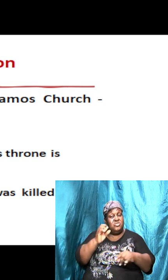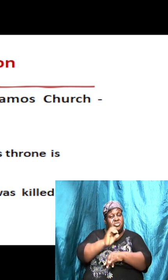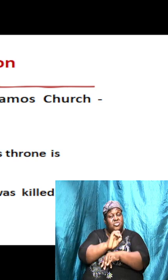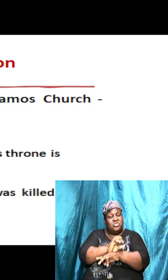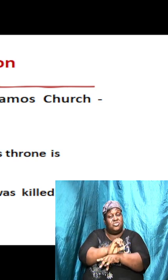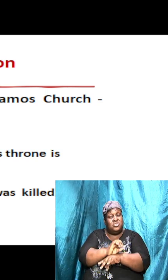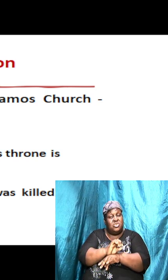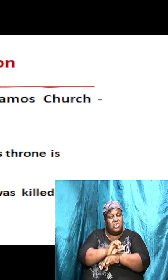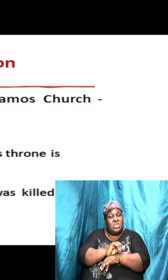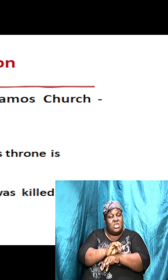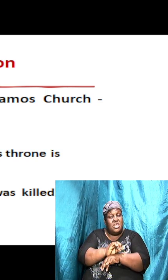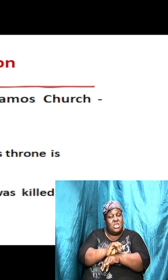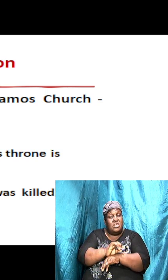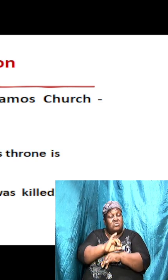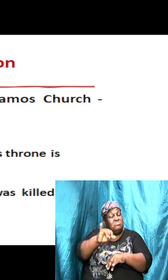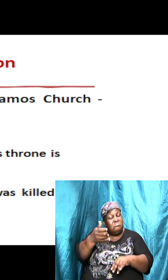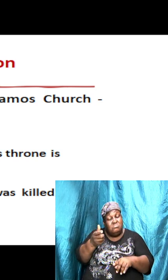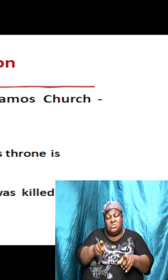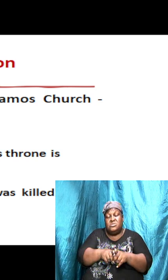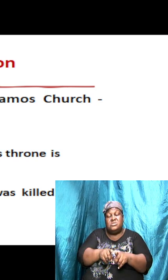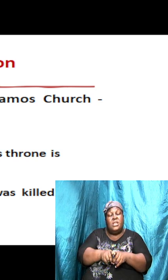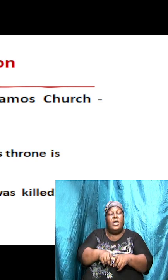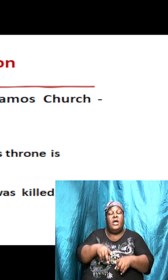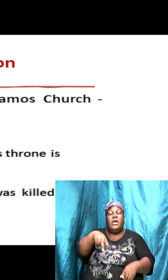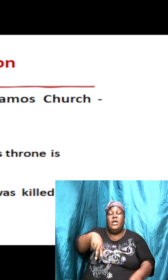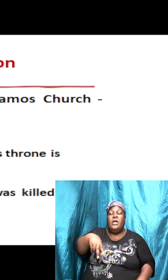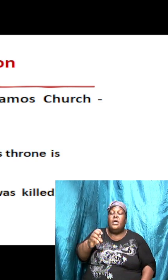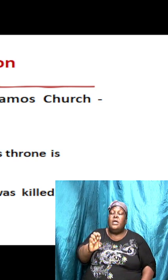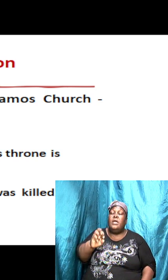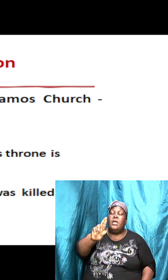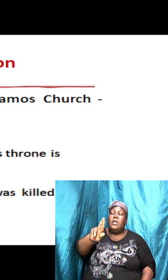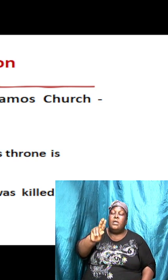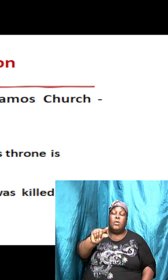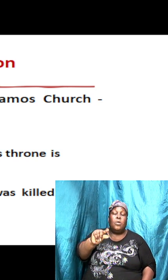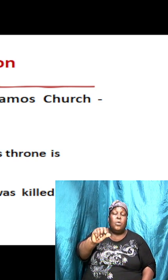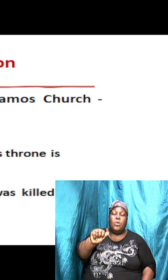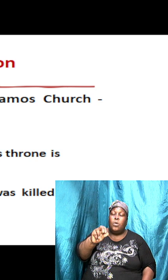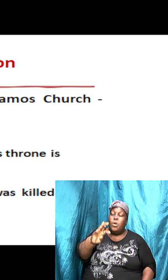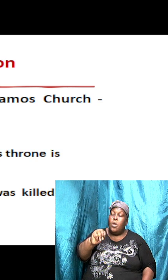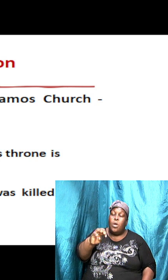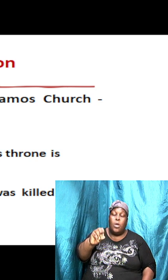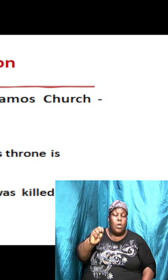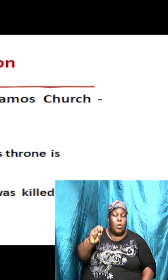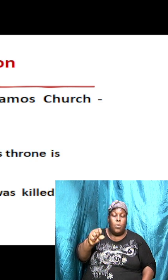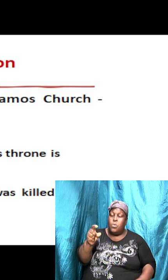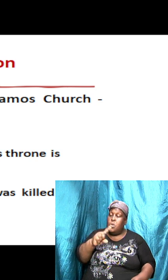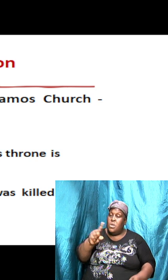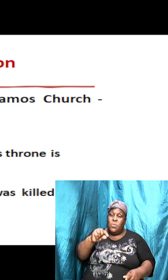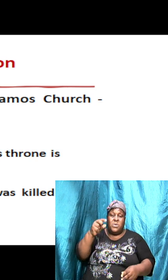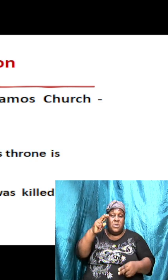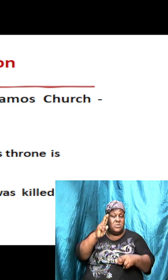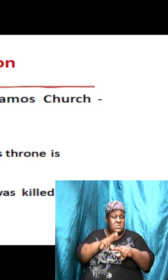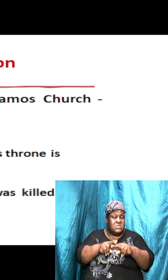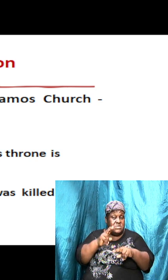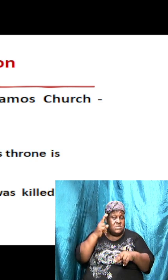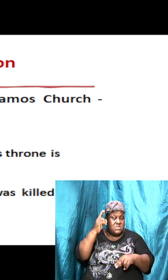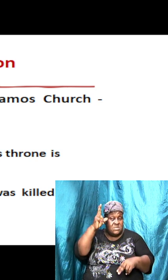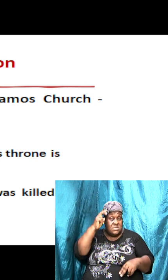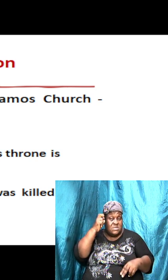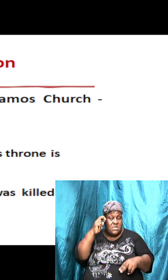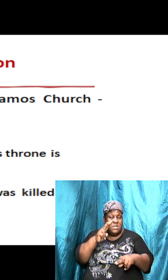we would have been, just like Pergamos, where Satan's seat is. But we don't run away from that.